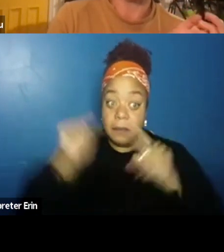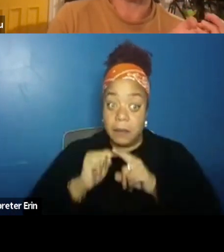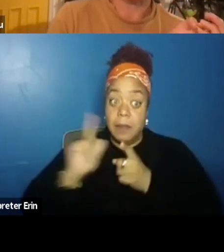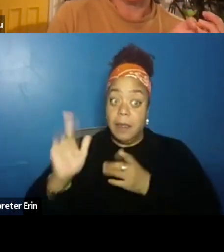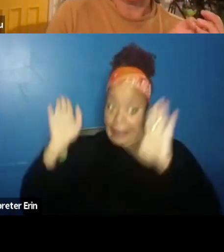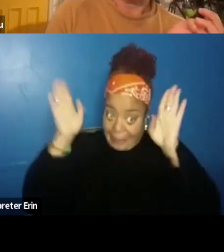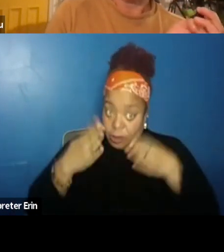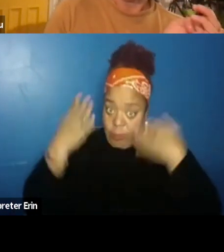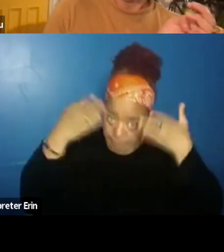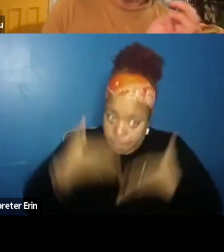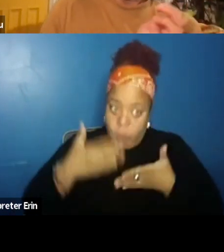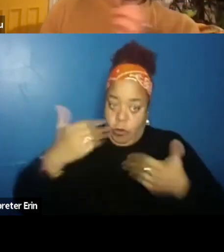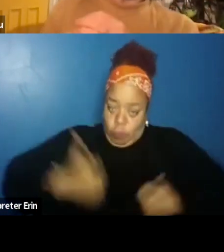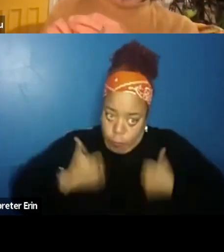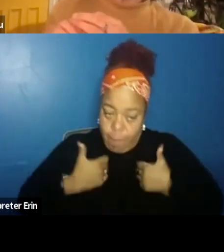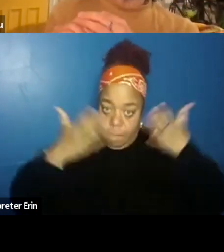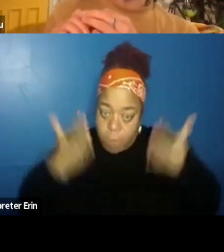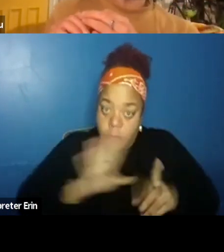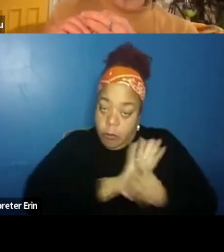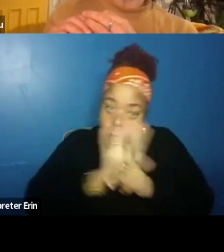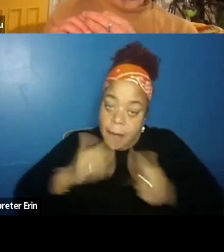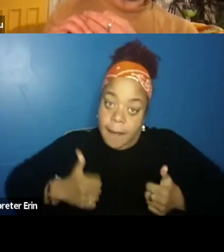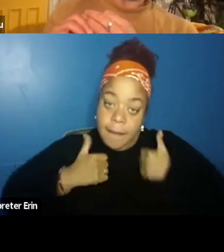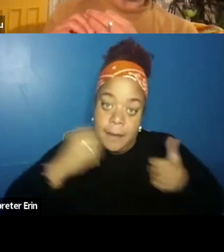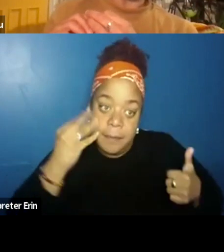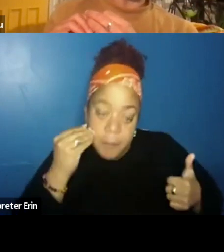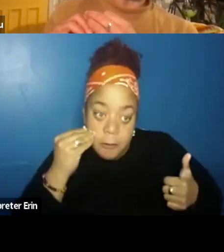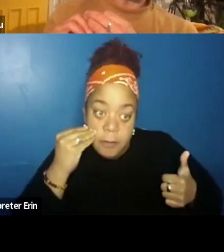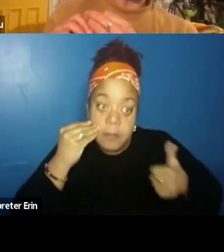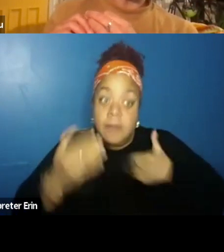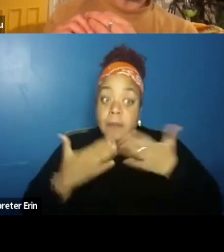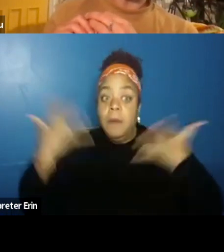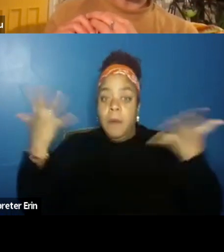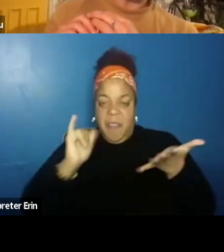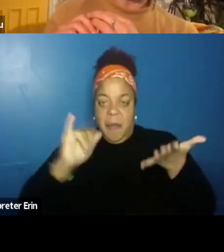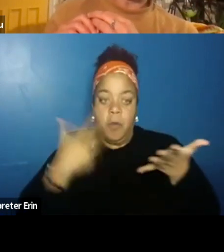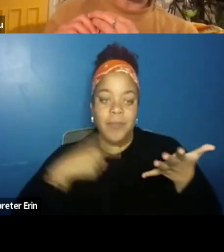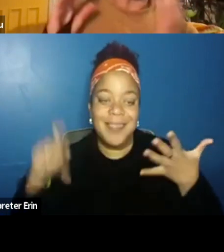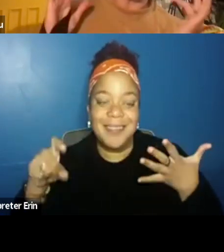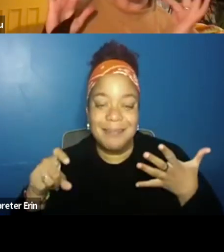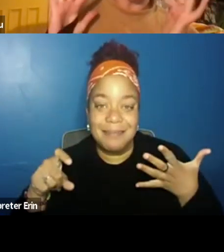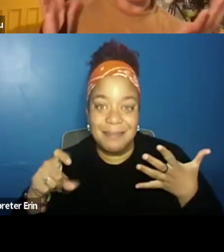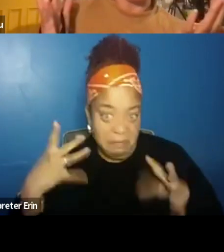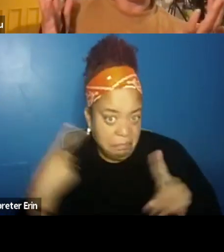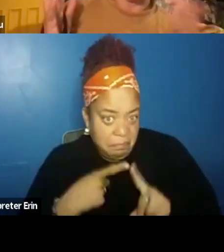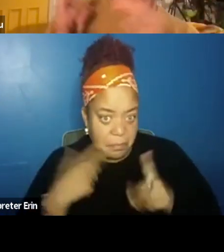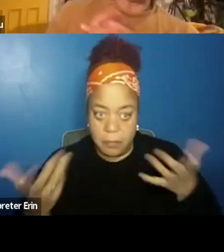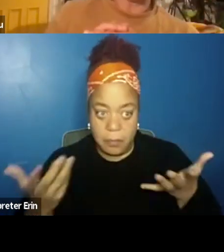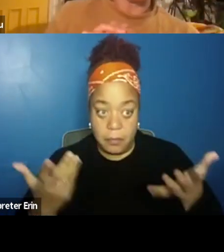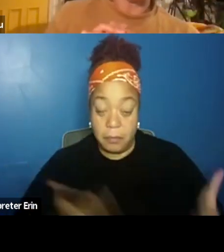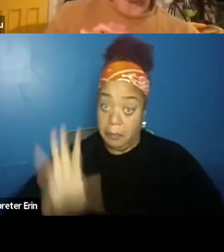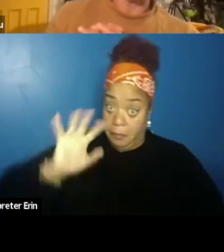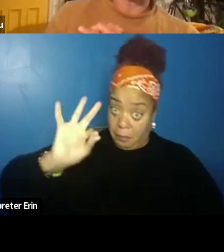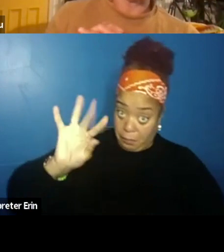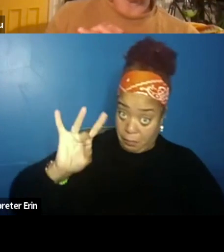need support. So I think 988's overall practices are very much in line with all crisis